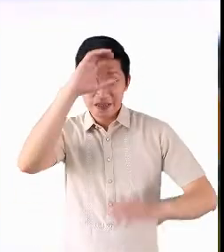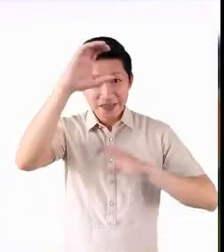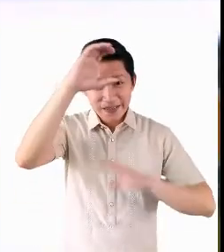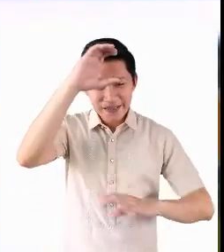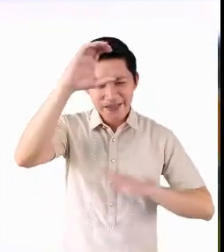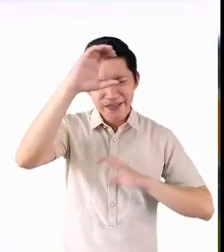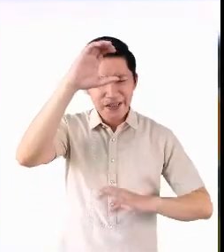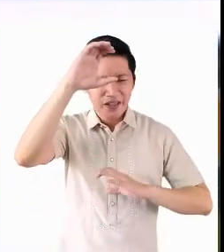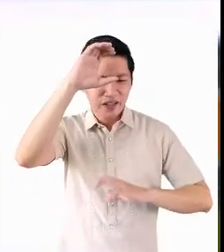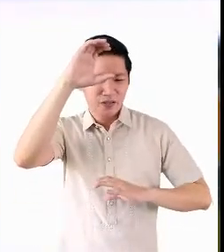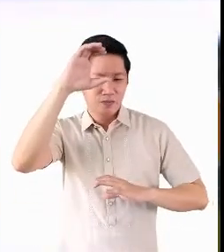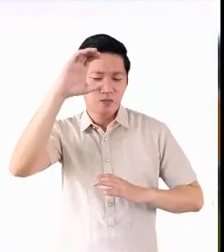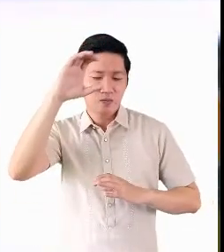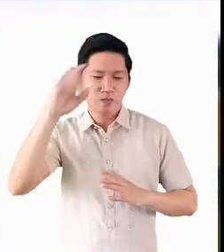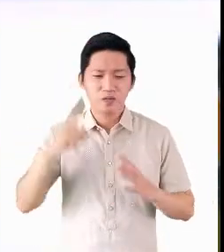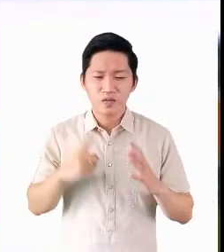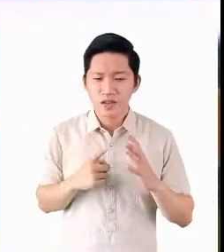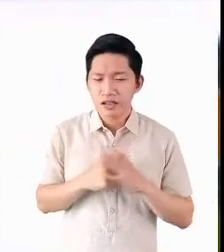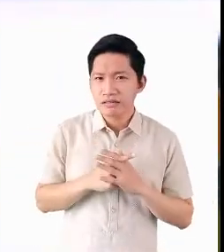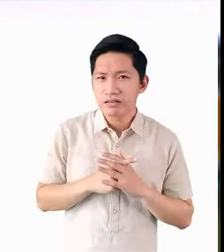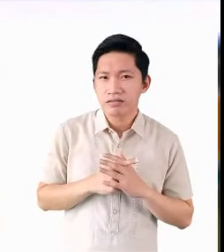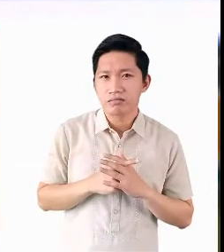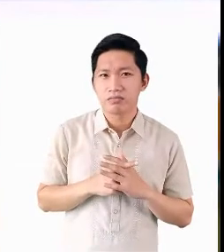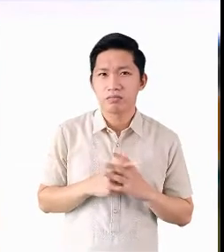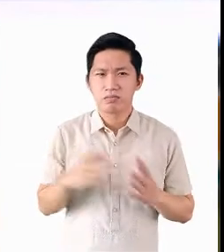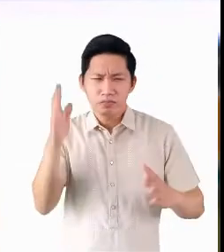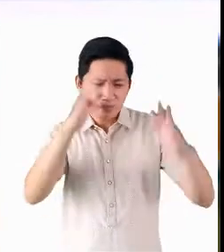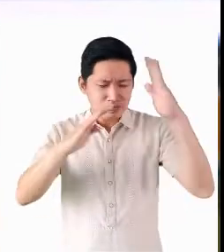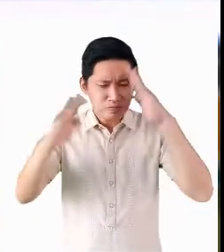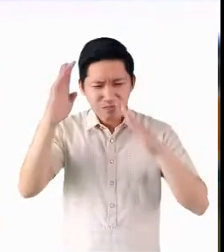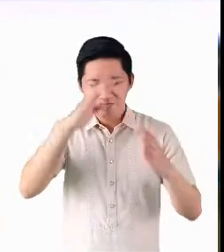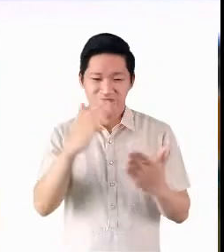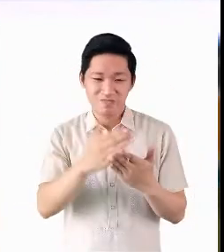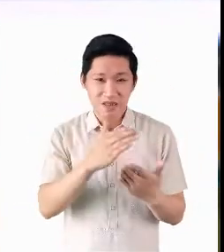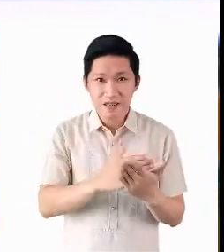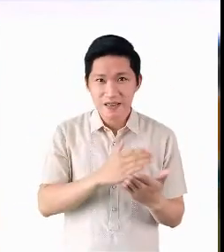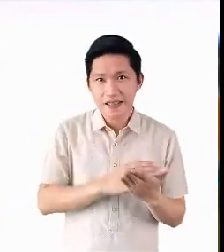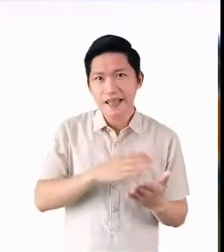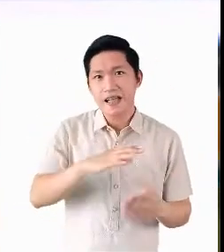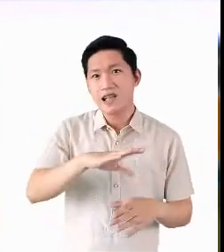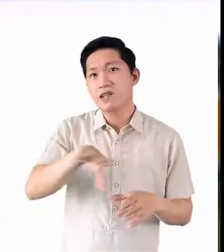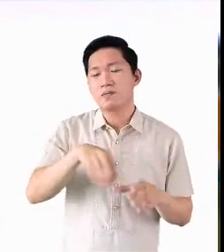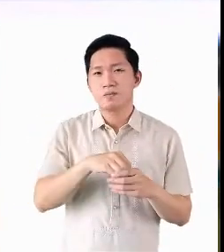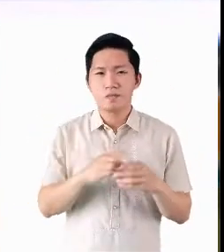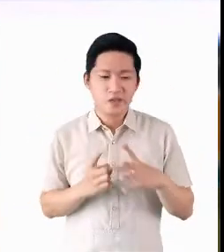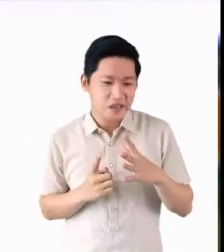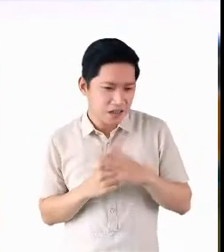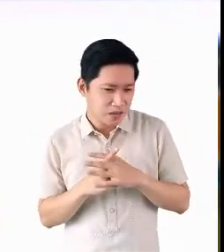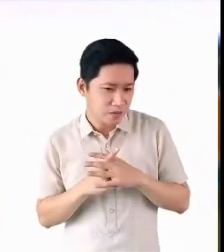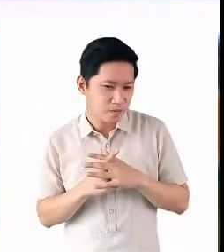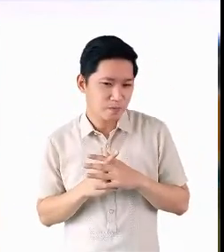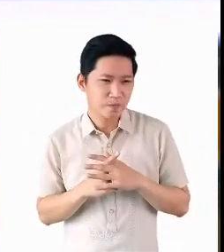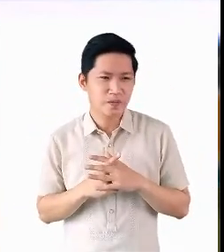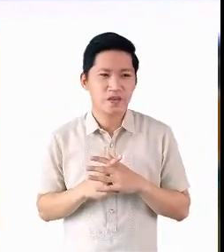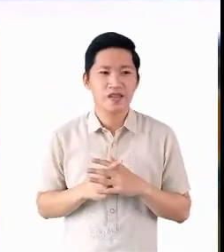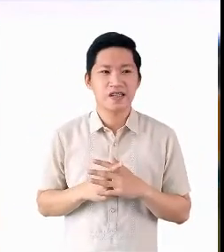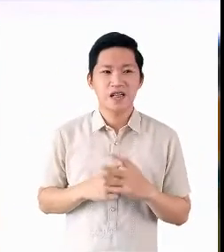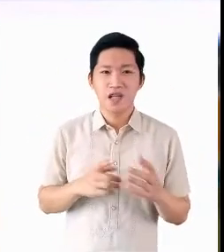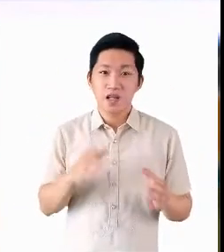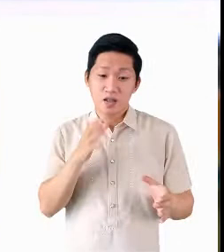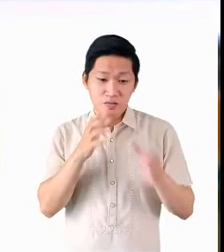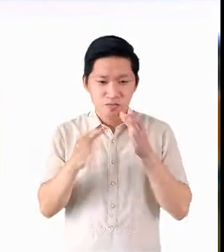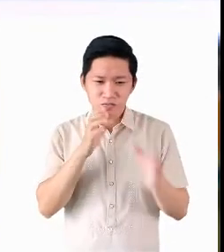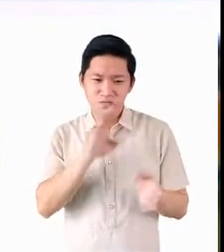Communication breakdown may occur when problems in any of the elements involved arise. They become